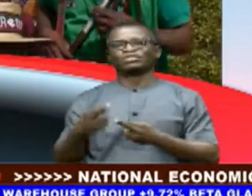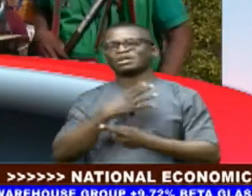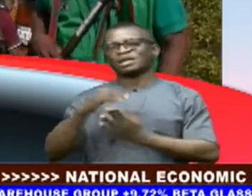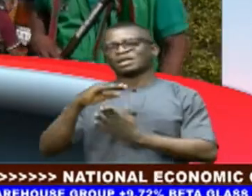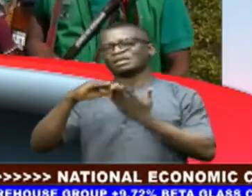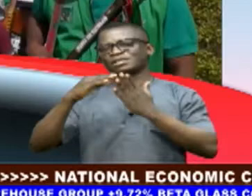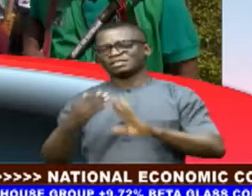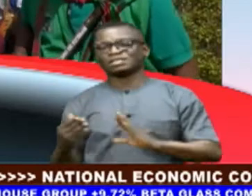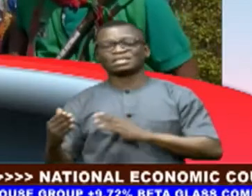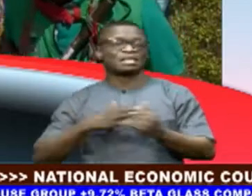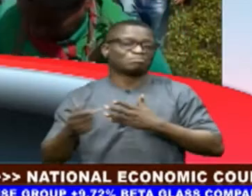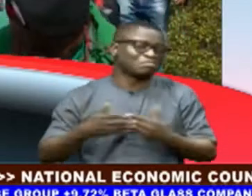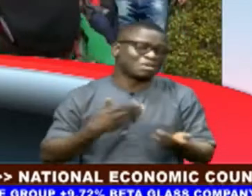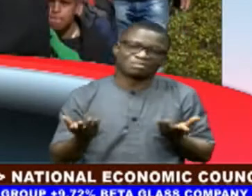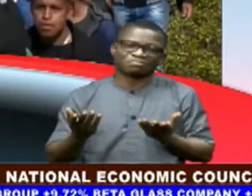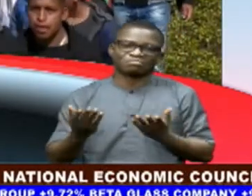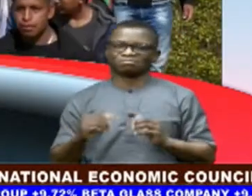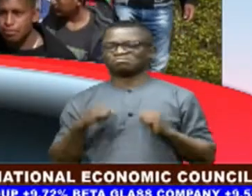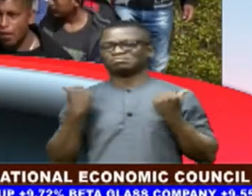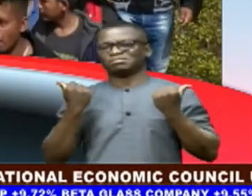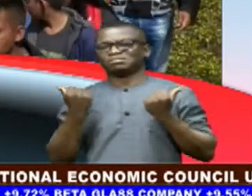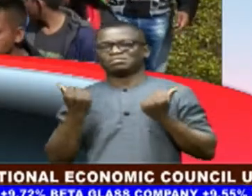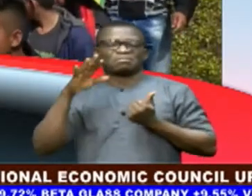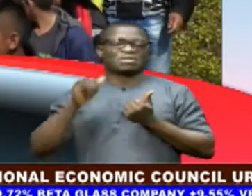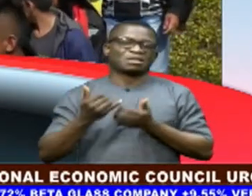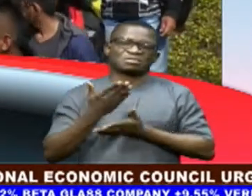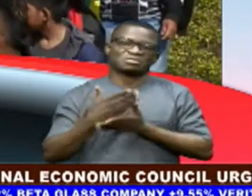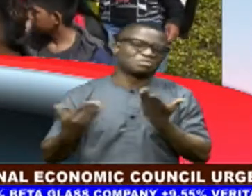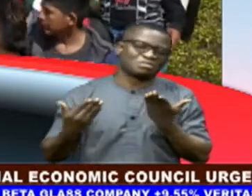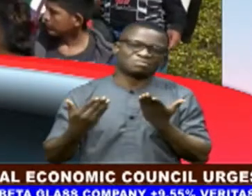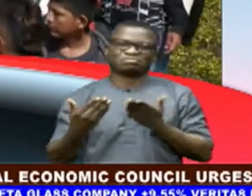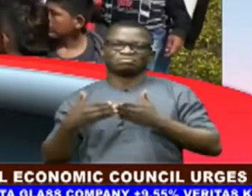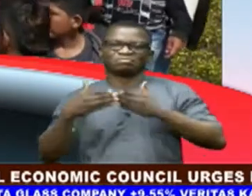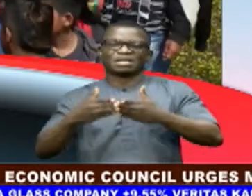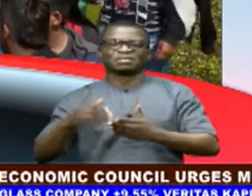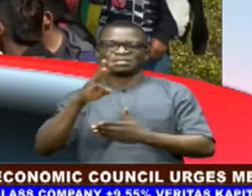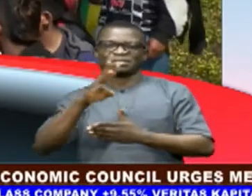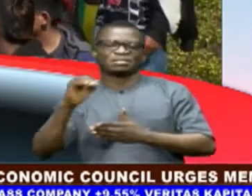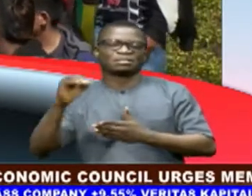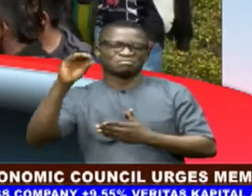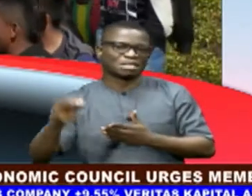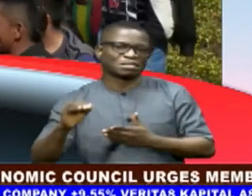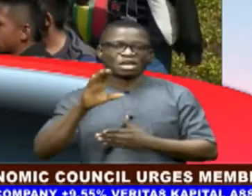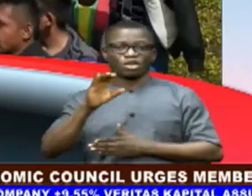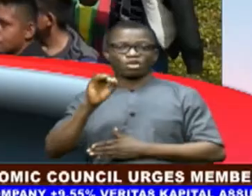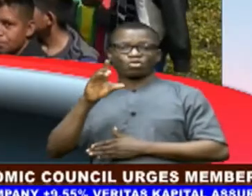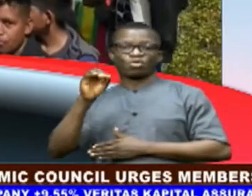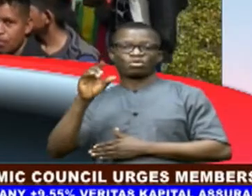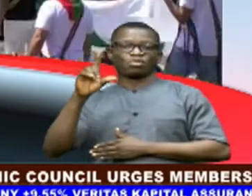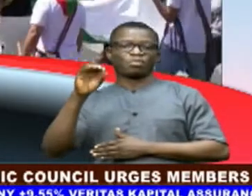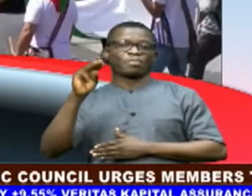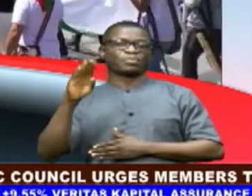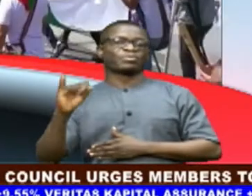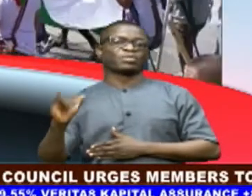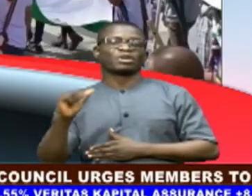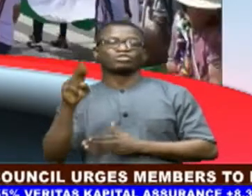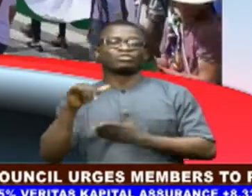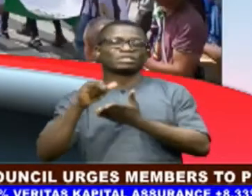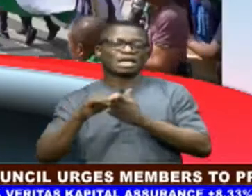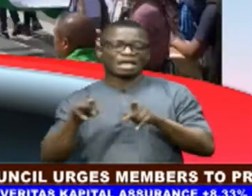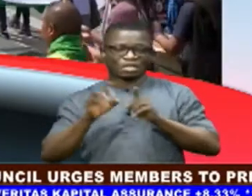city. Despite disapproval ratings reportedly exceeding 60%, Colombian president utilized the demonstration as